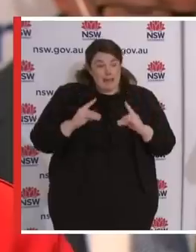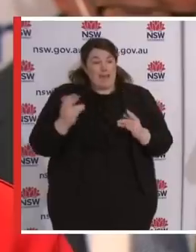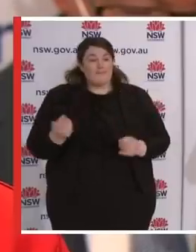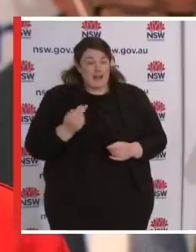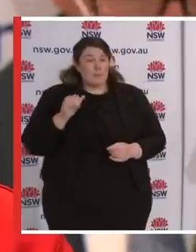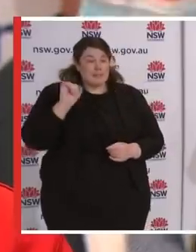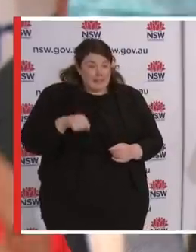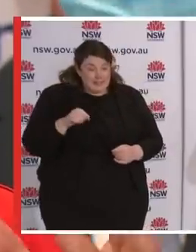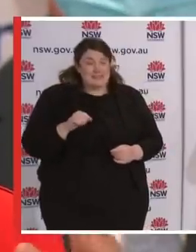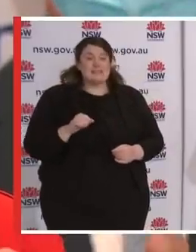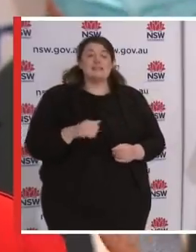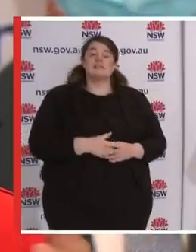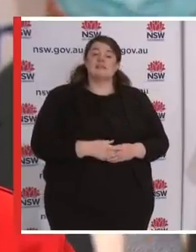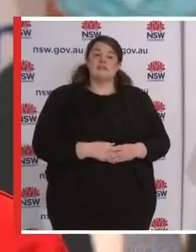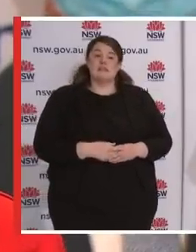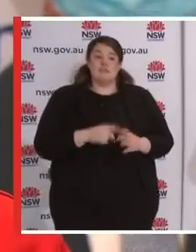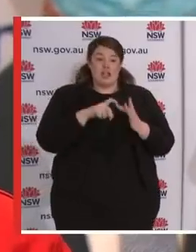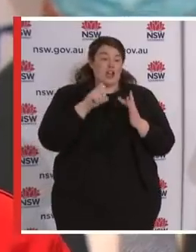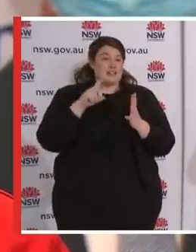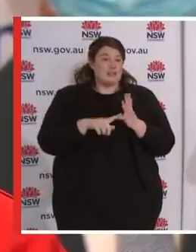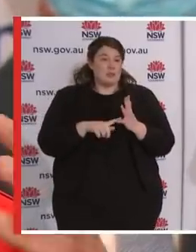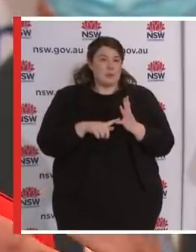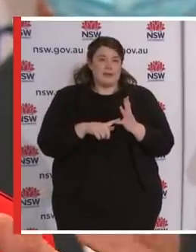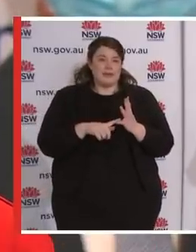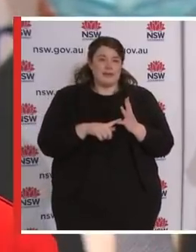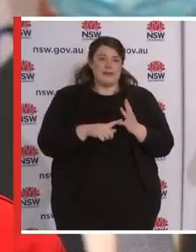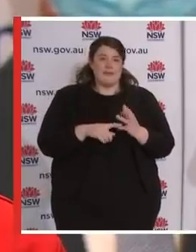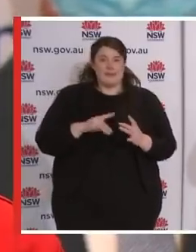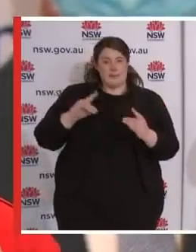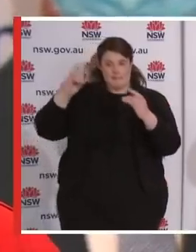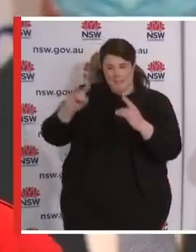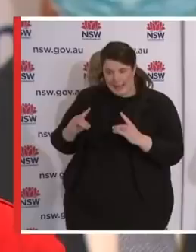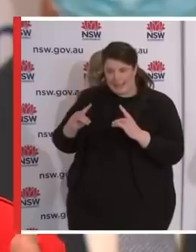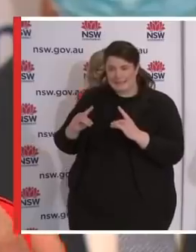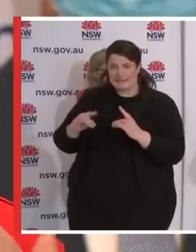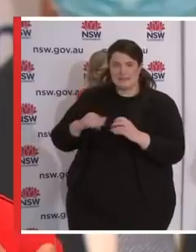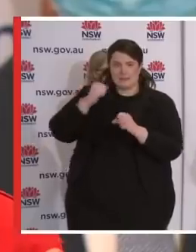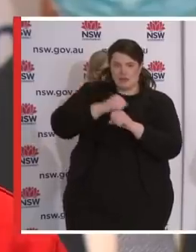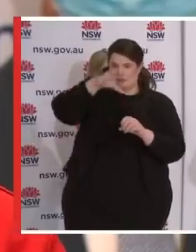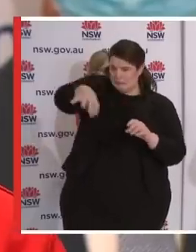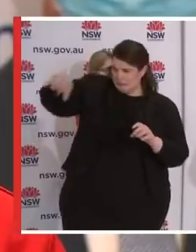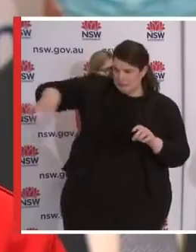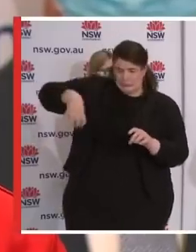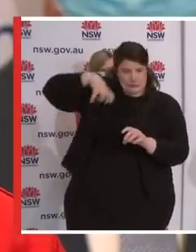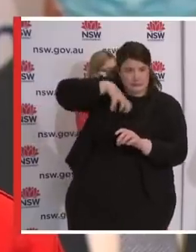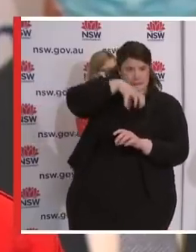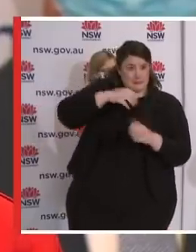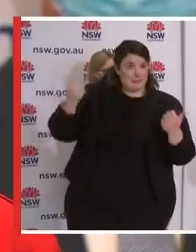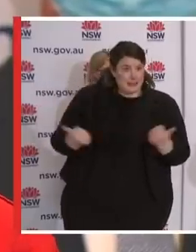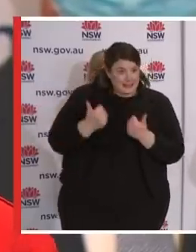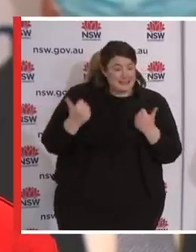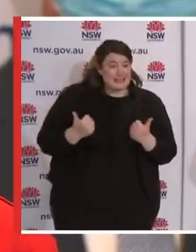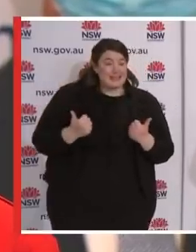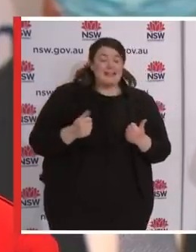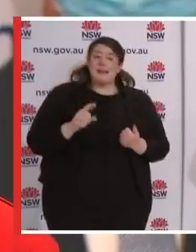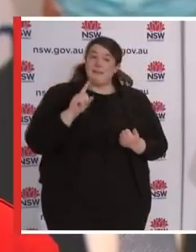ICUs are a combination of a very complicated bed, lots of infrastructure, machines. But much more